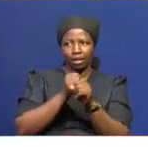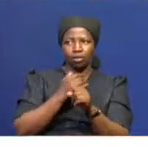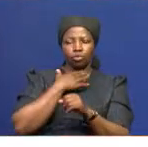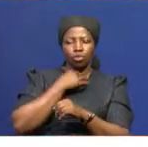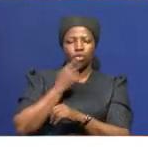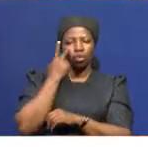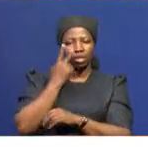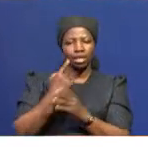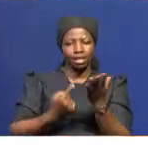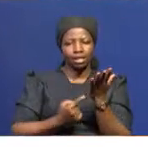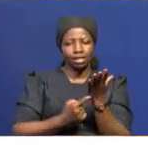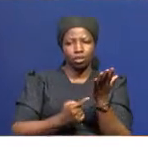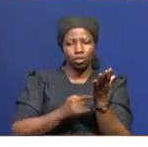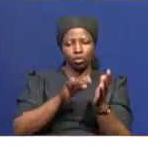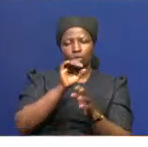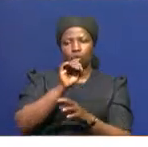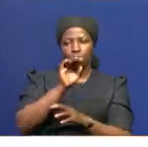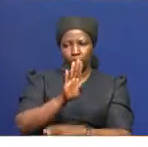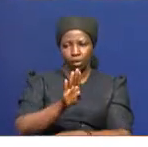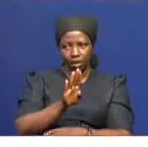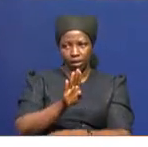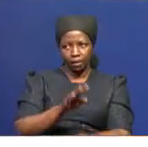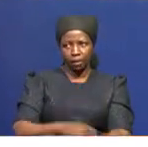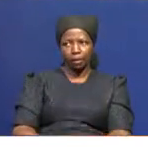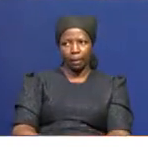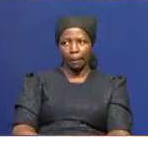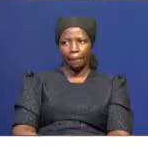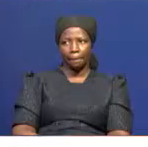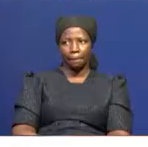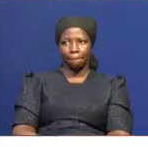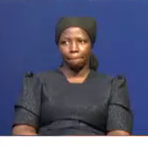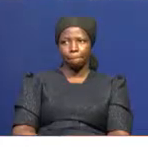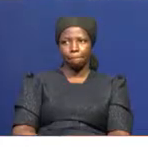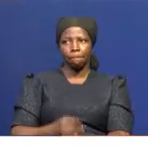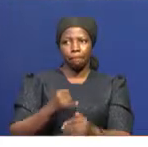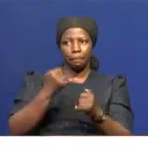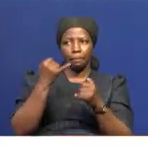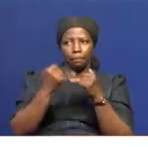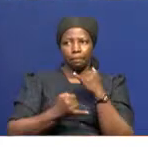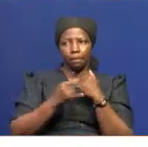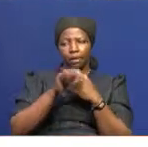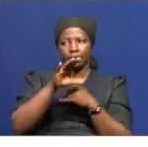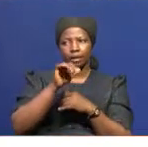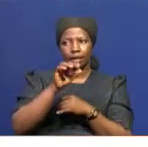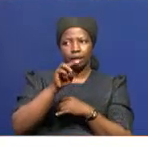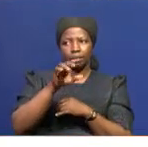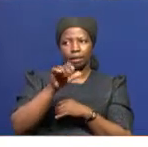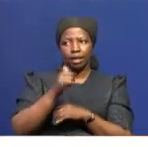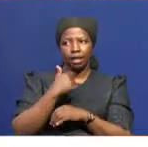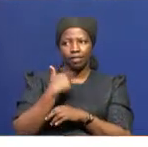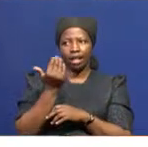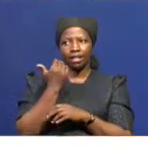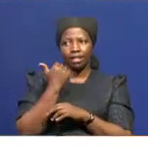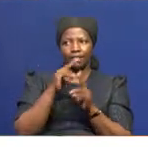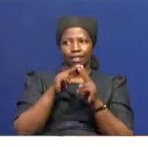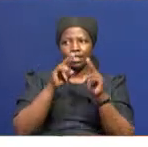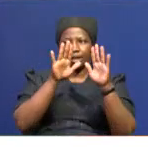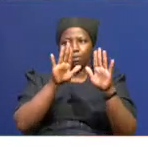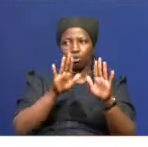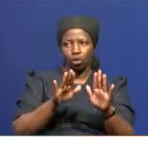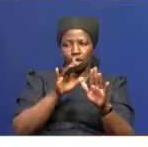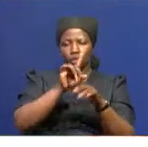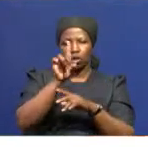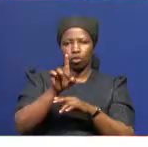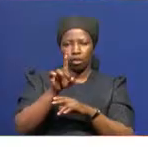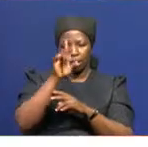book. And then lastly, Camila has asked a very important question. When will police